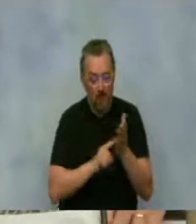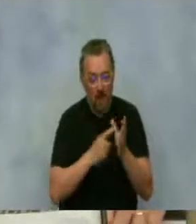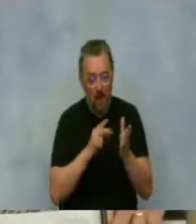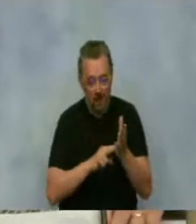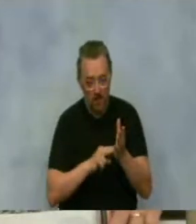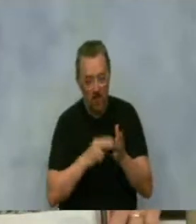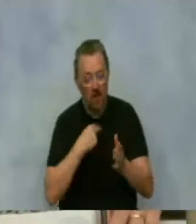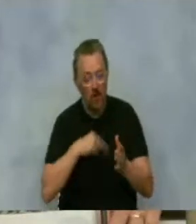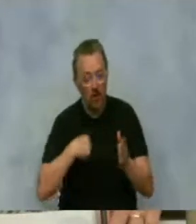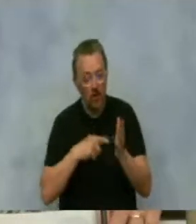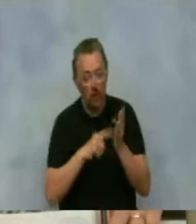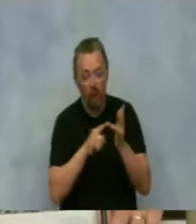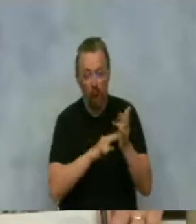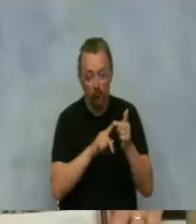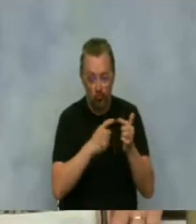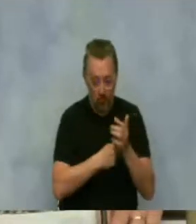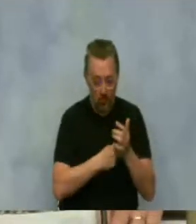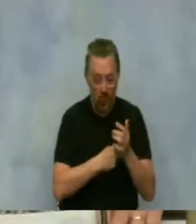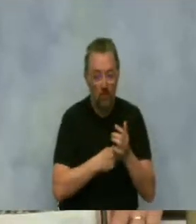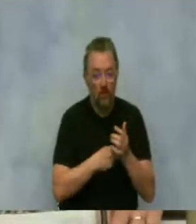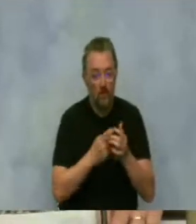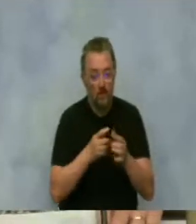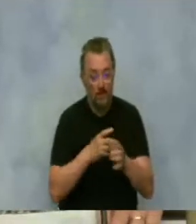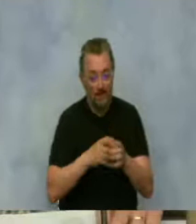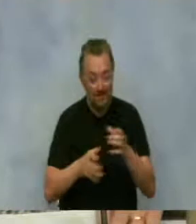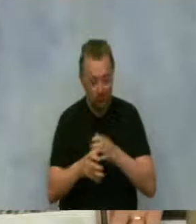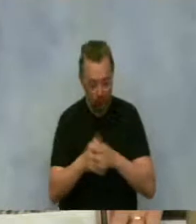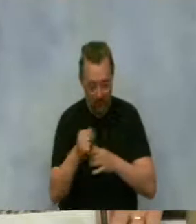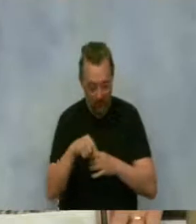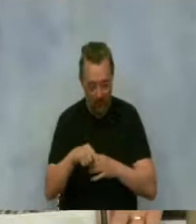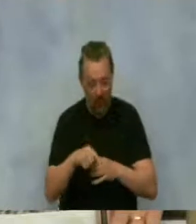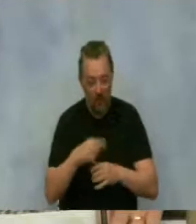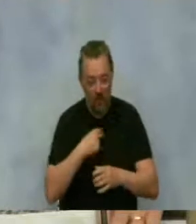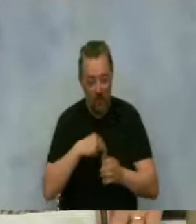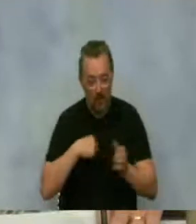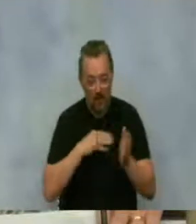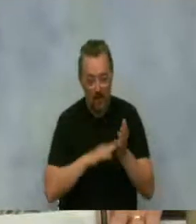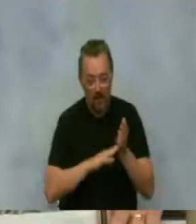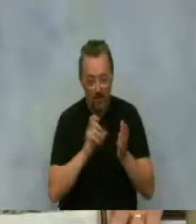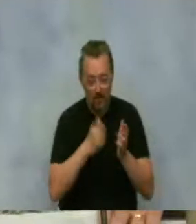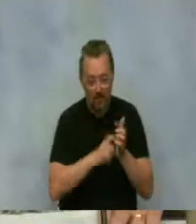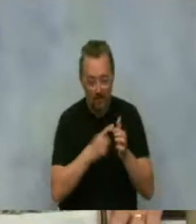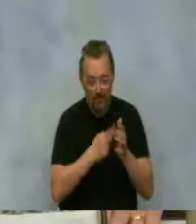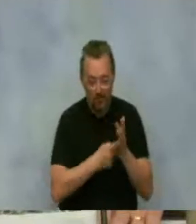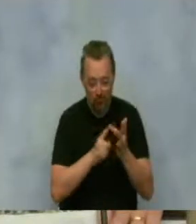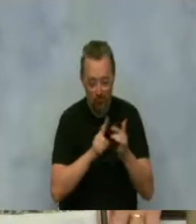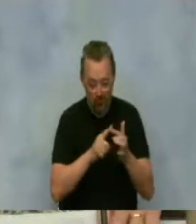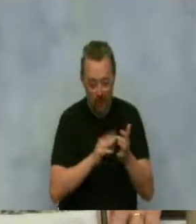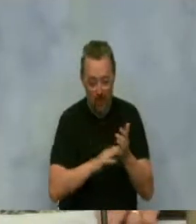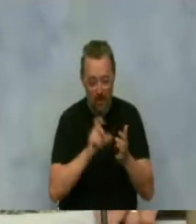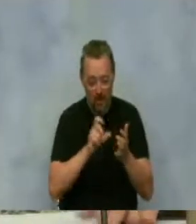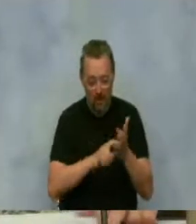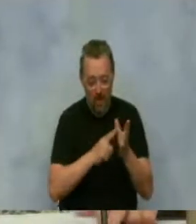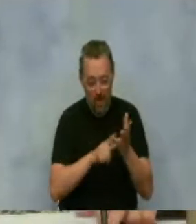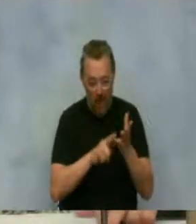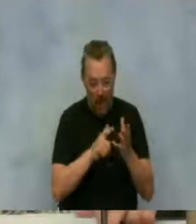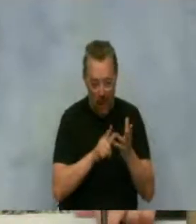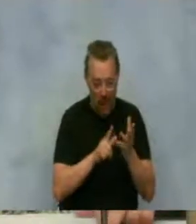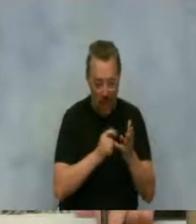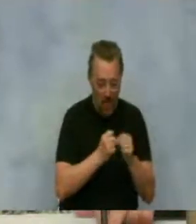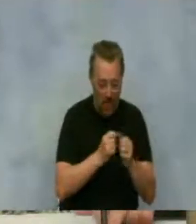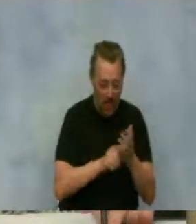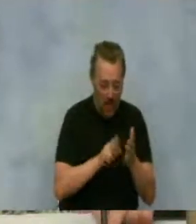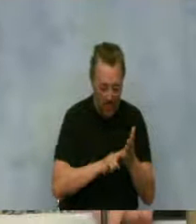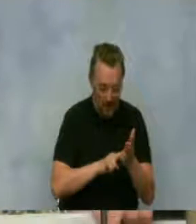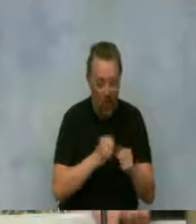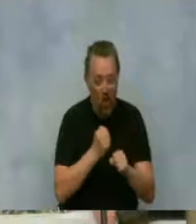Councillor Toner substituting. We have Councillor McCreary, Councillor McLaughlin, Councillor Ray, and